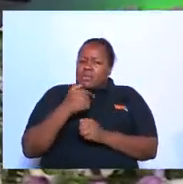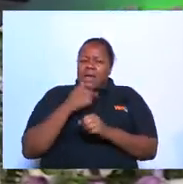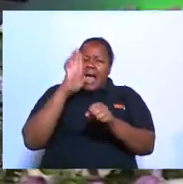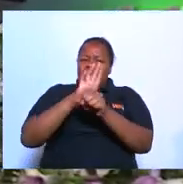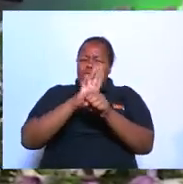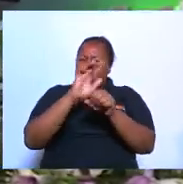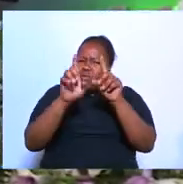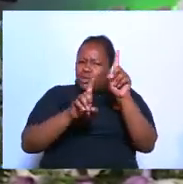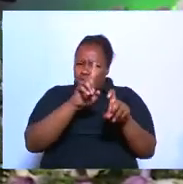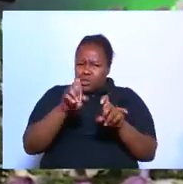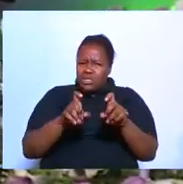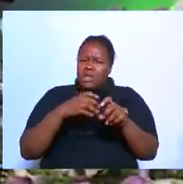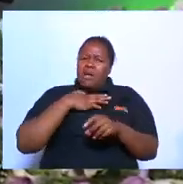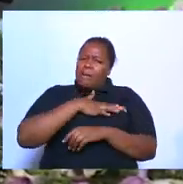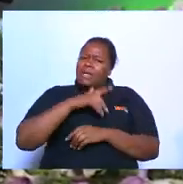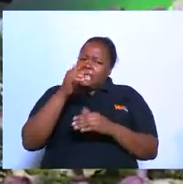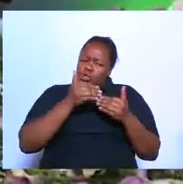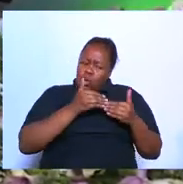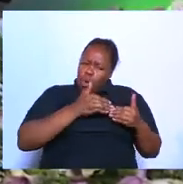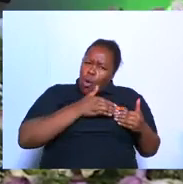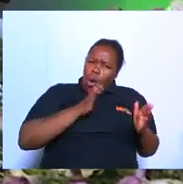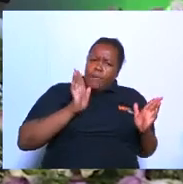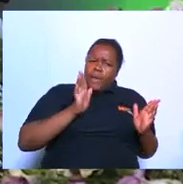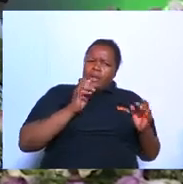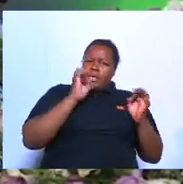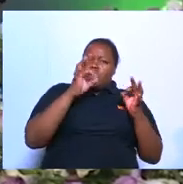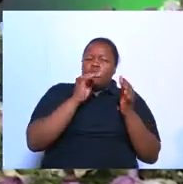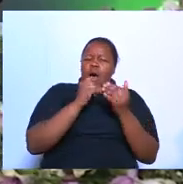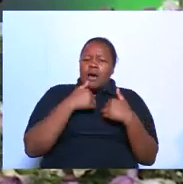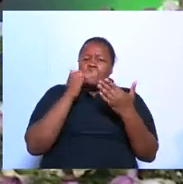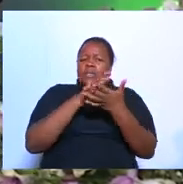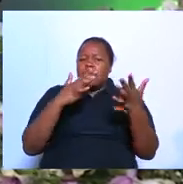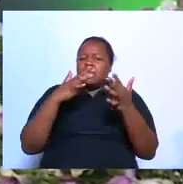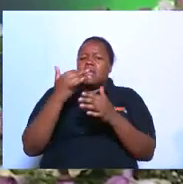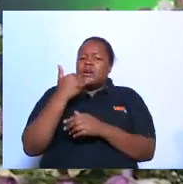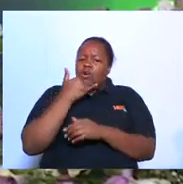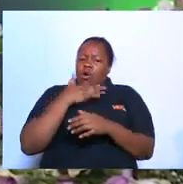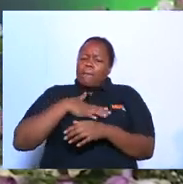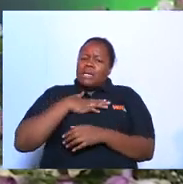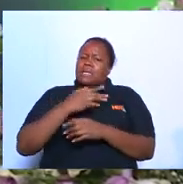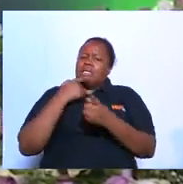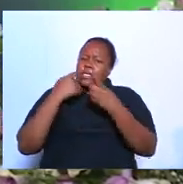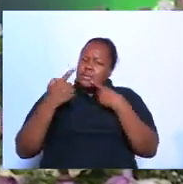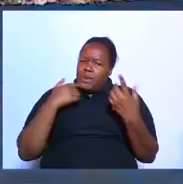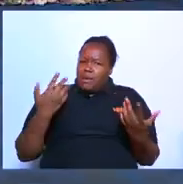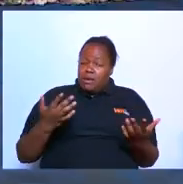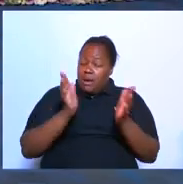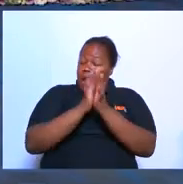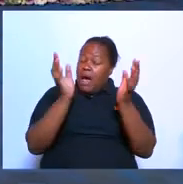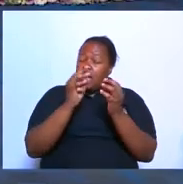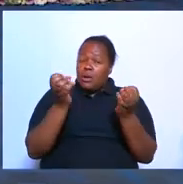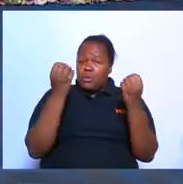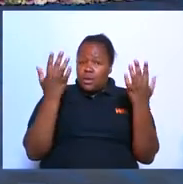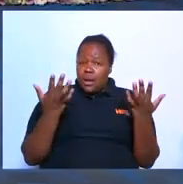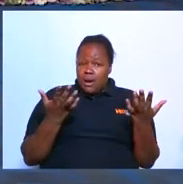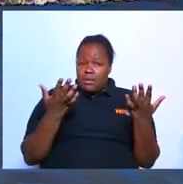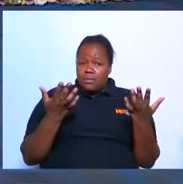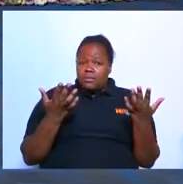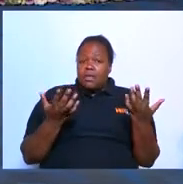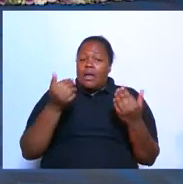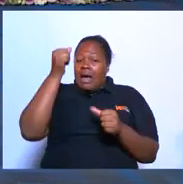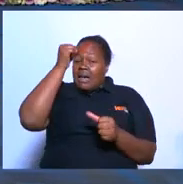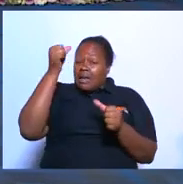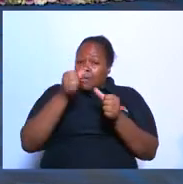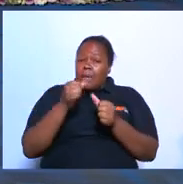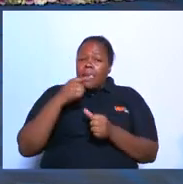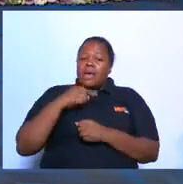questions open up if there is something wrong speak out Hallelujah remember